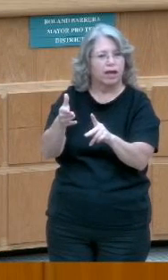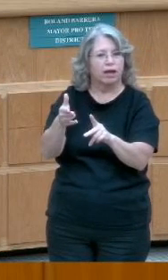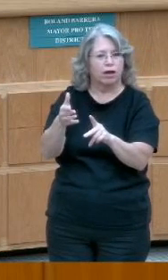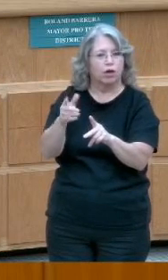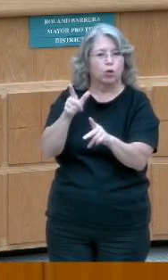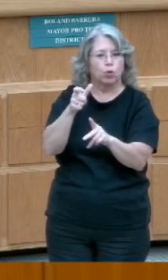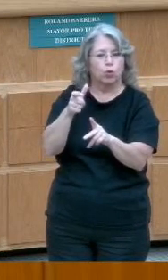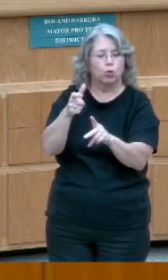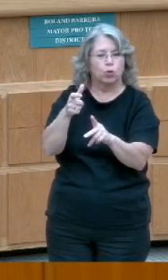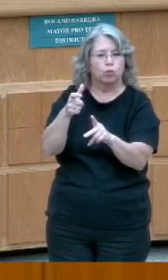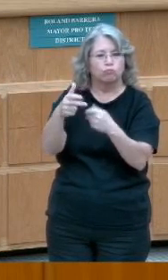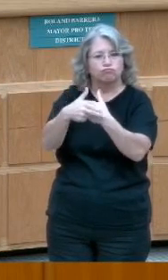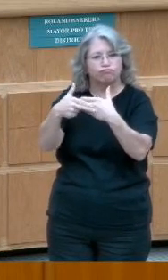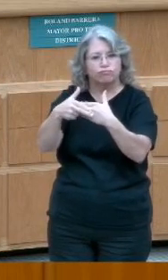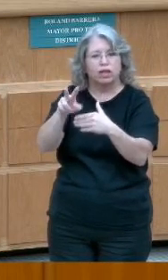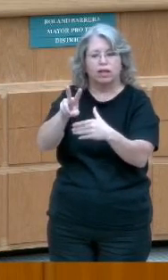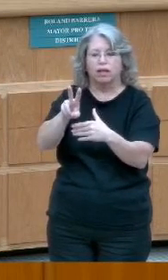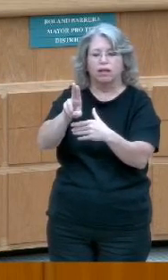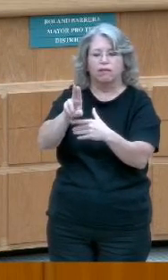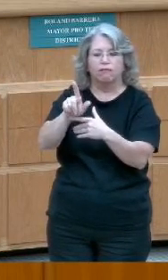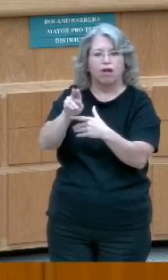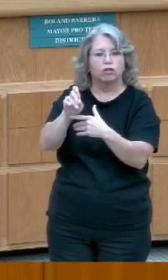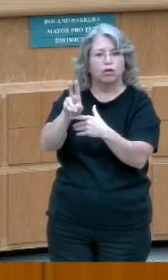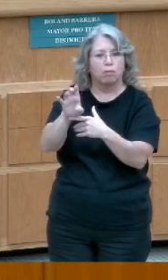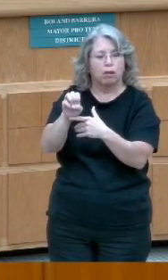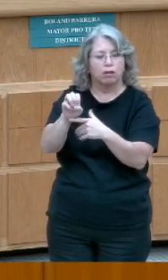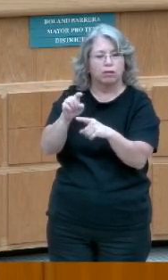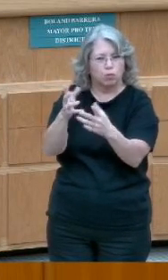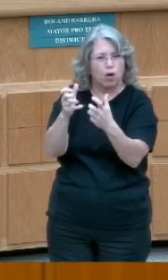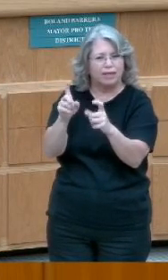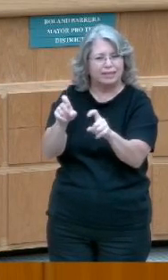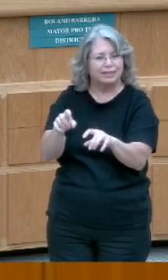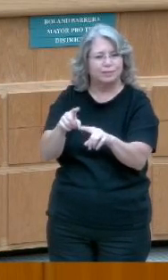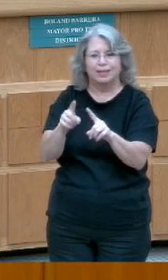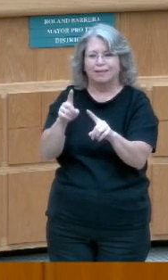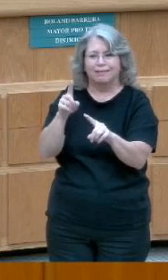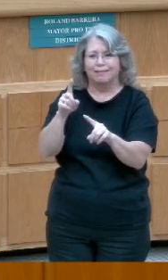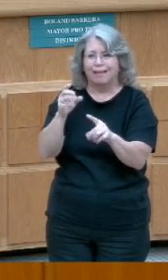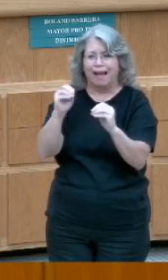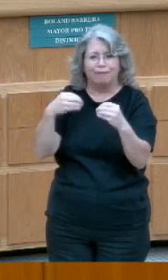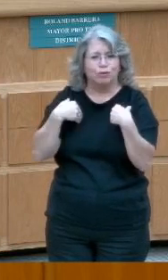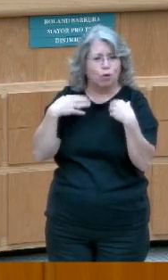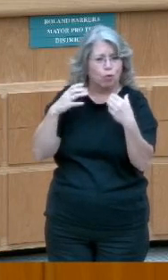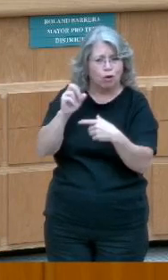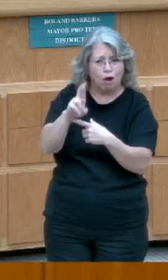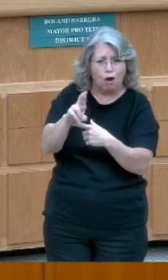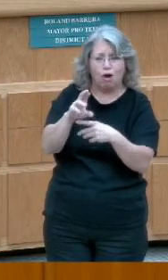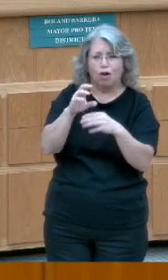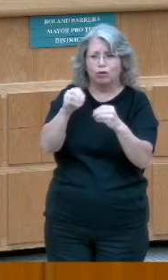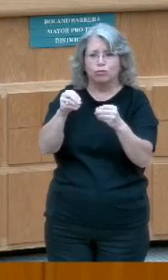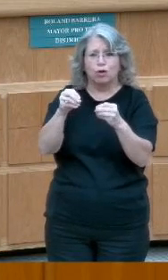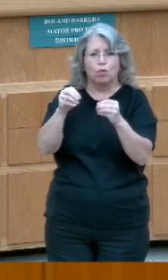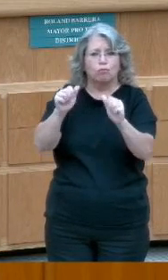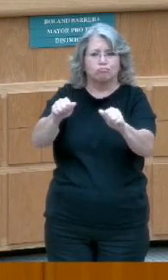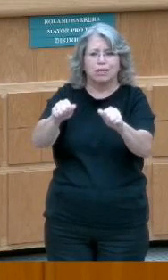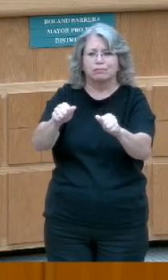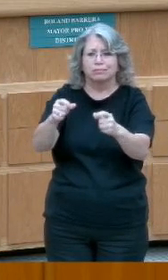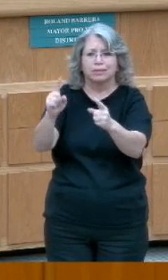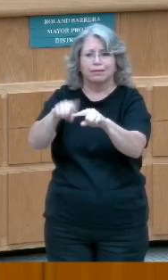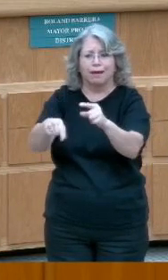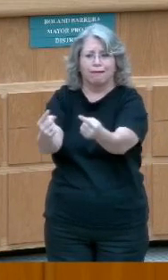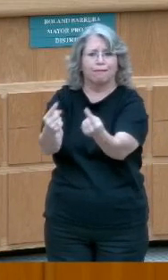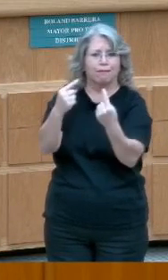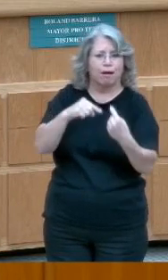or another, that wish to be tested, but they don't have a car, a ride, or a way to come into Corpus